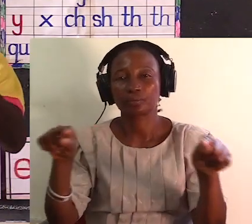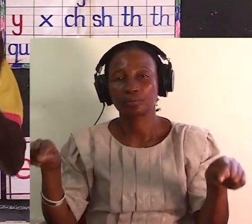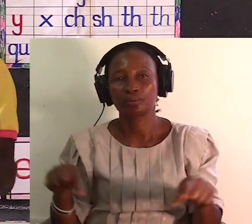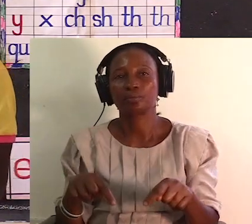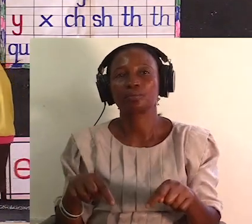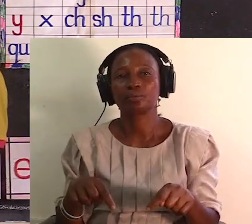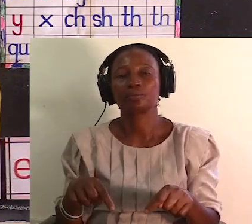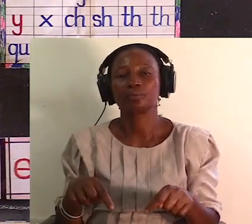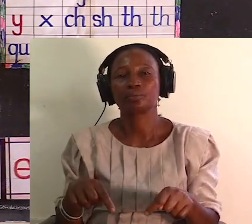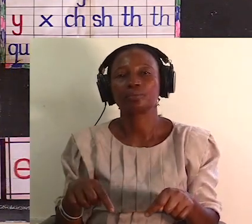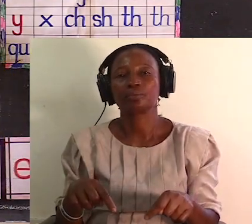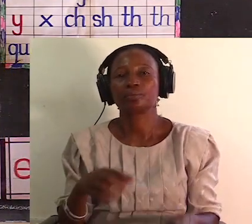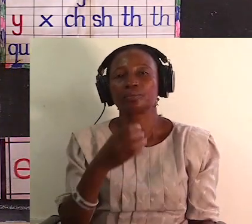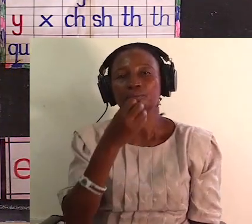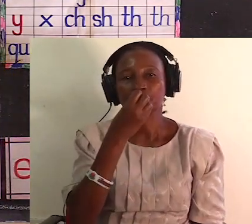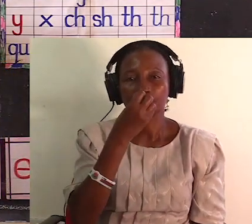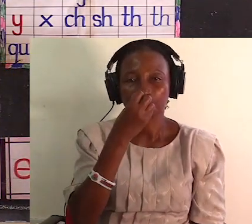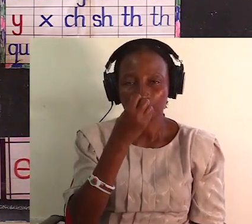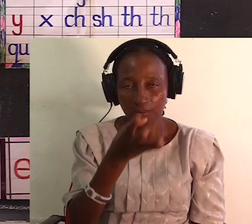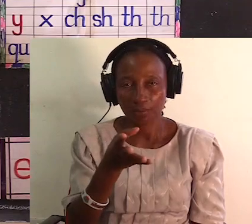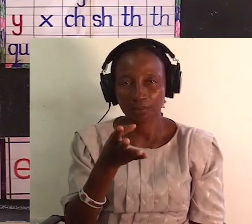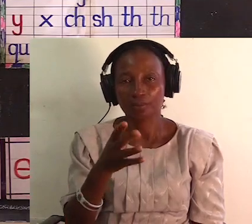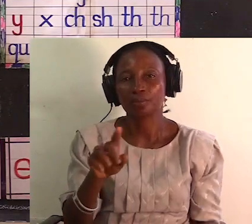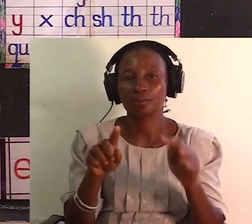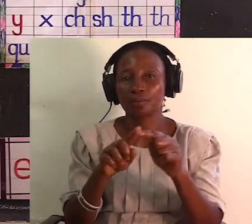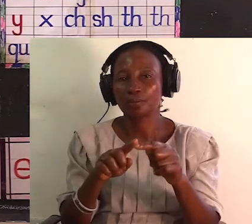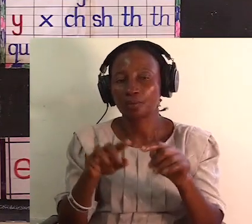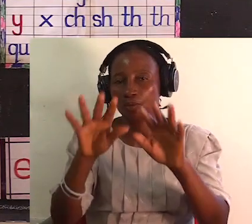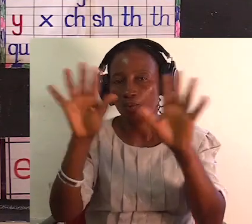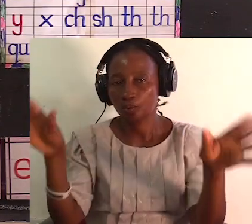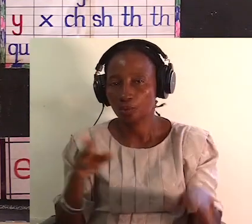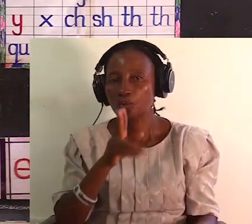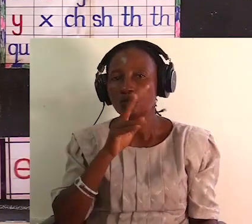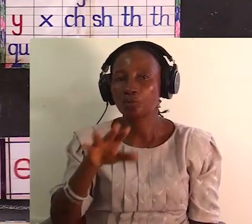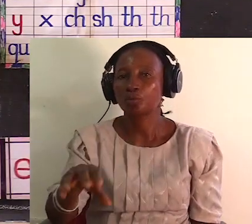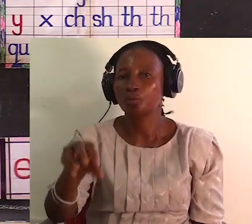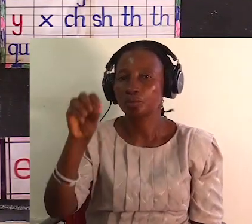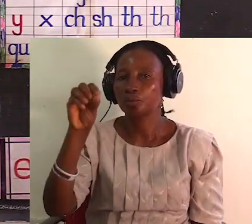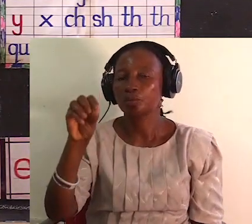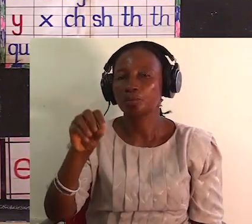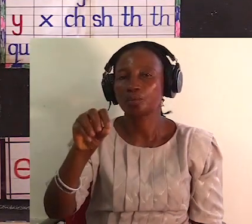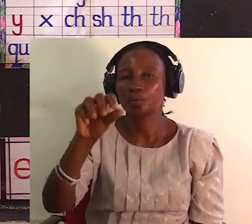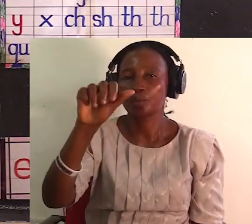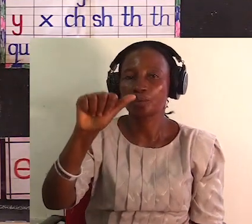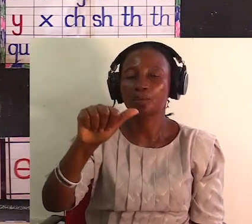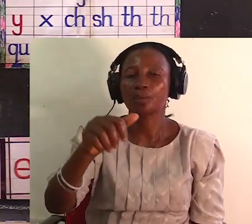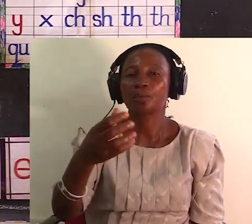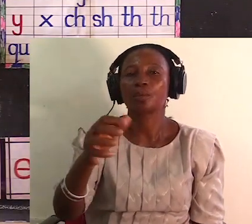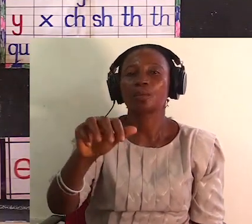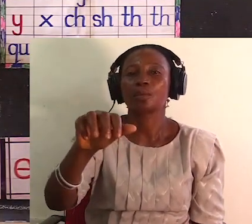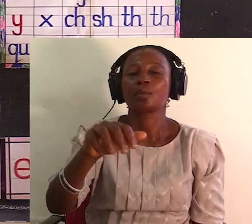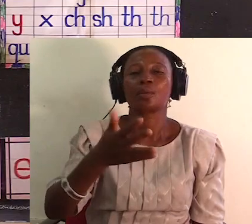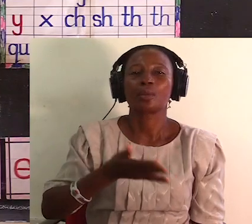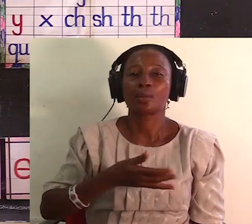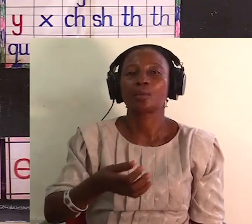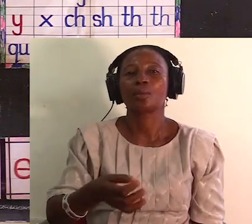those who choose to take the card A. So now you have 3 sounds, A,